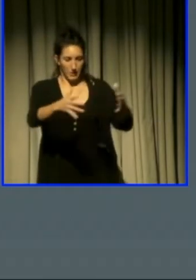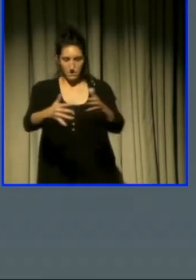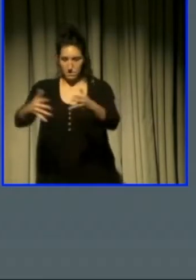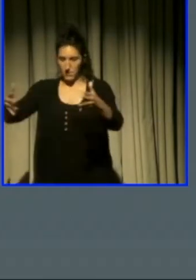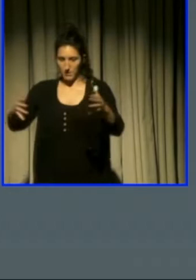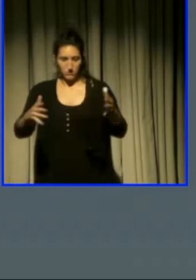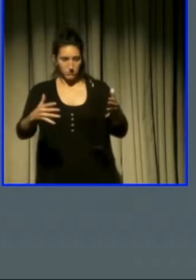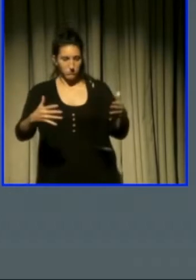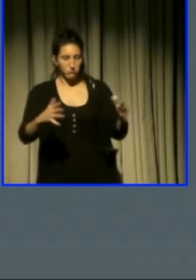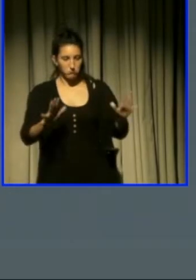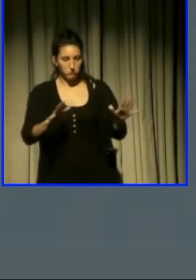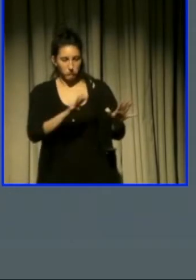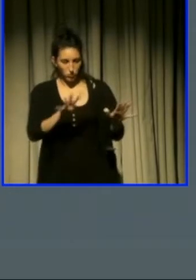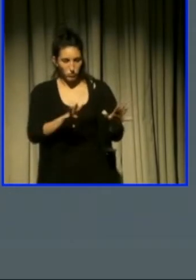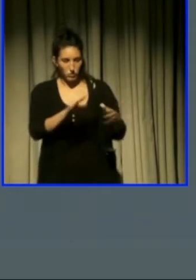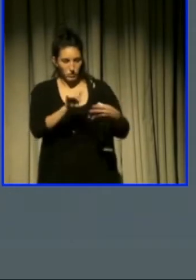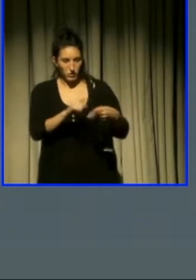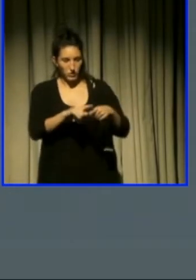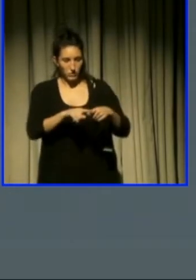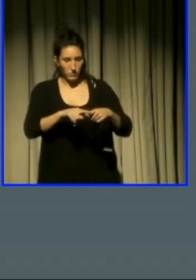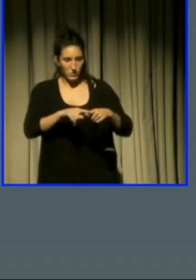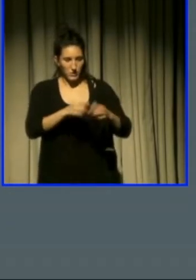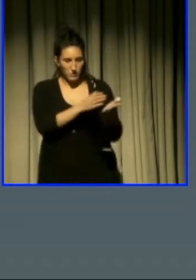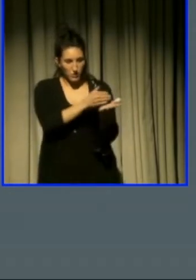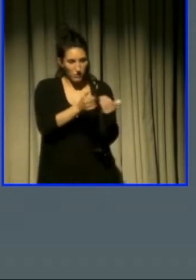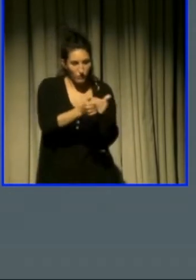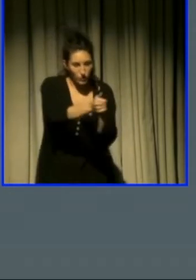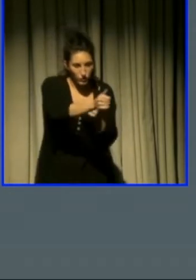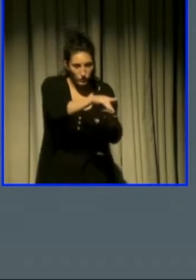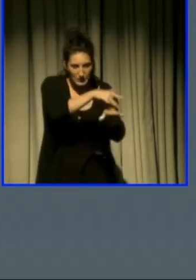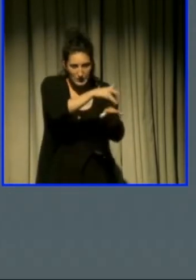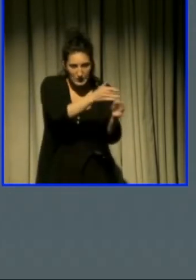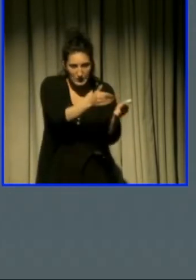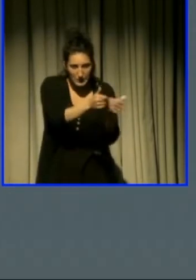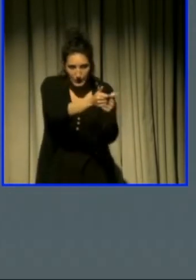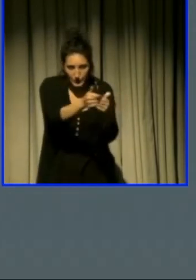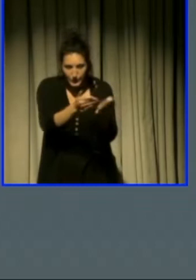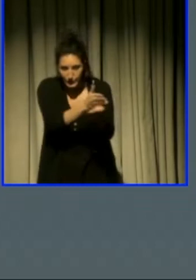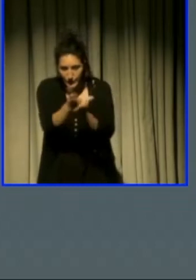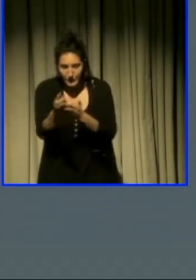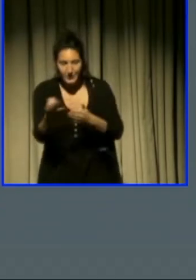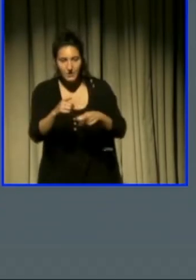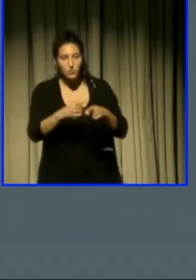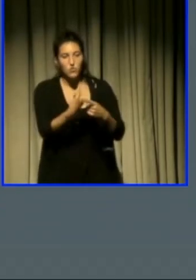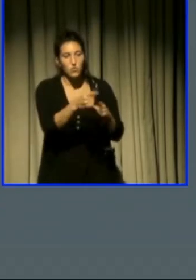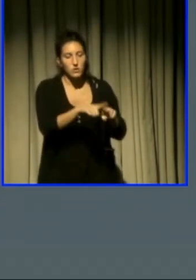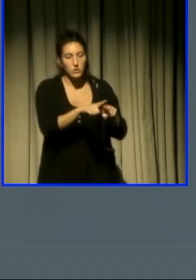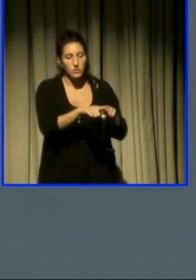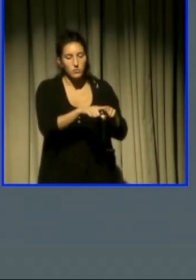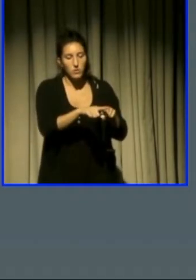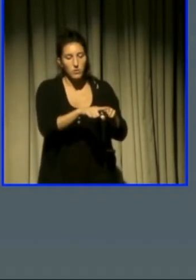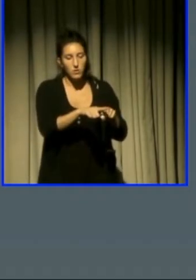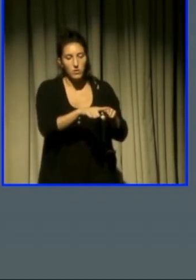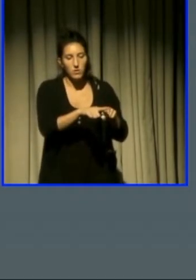today. One is tech acceleration. This echoes my point earlier on the acceleration of technology. But on